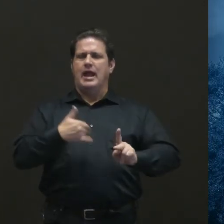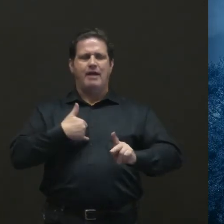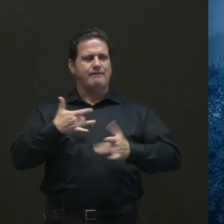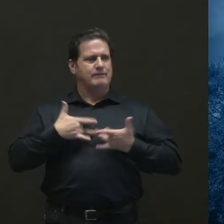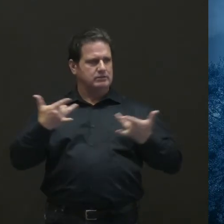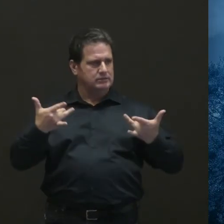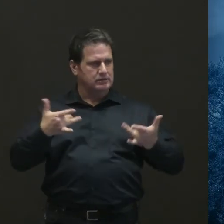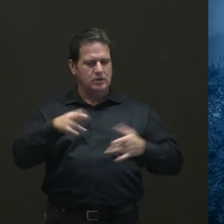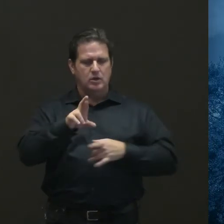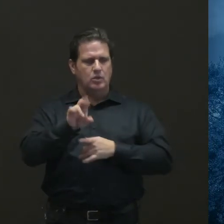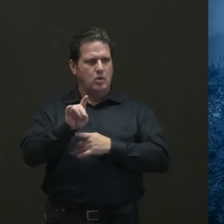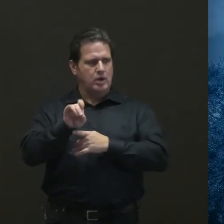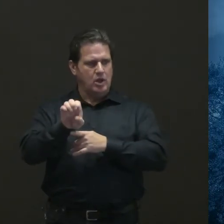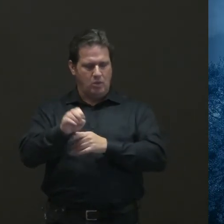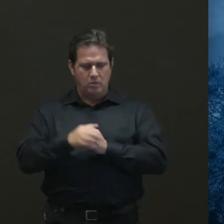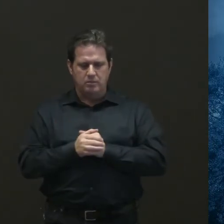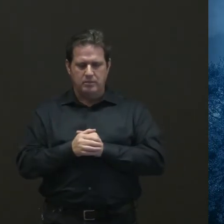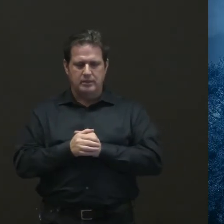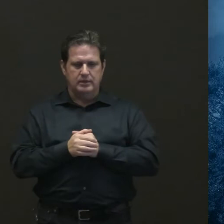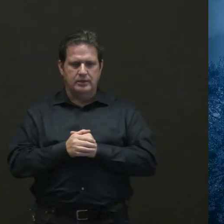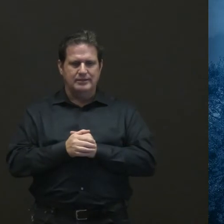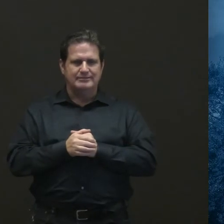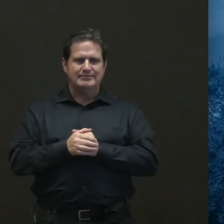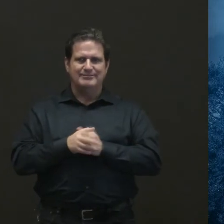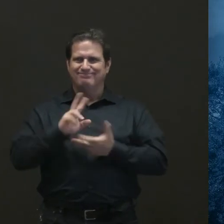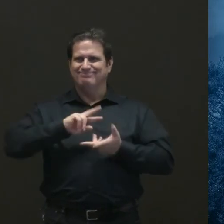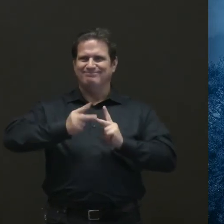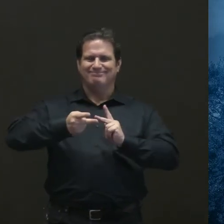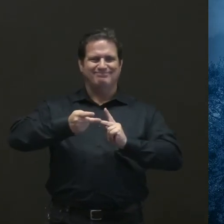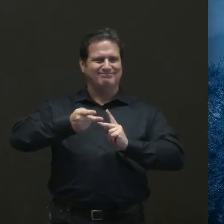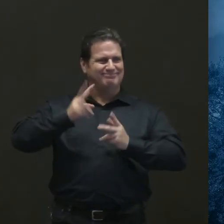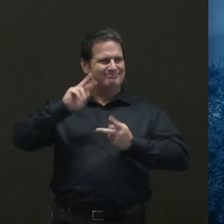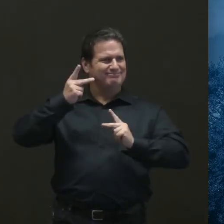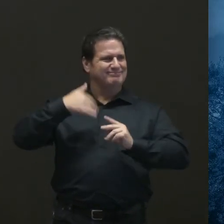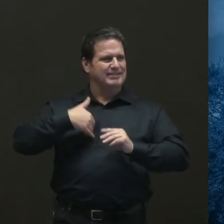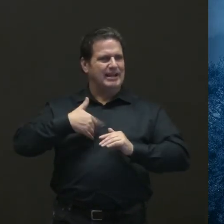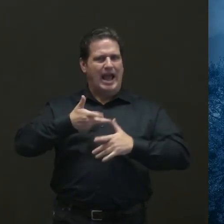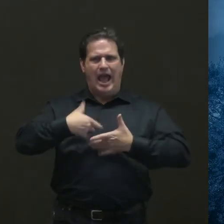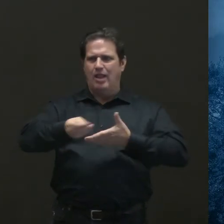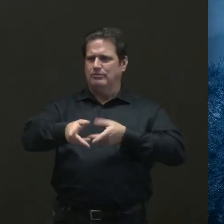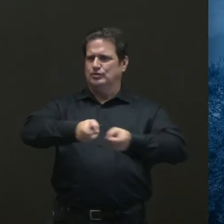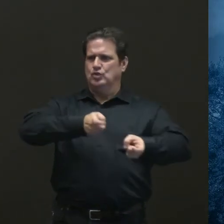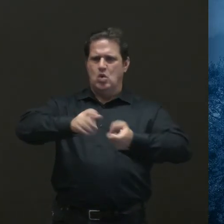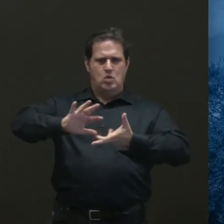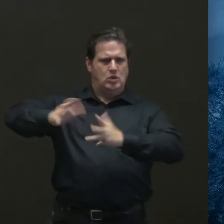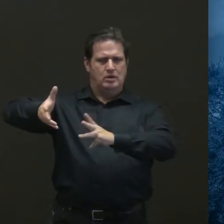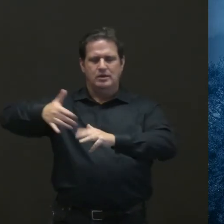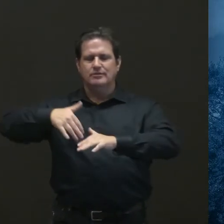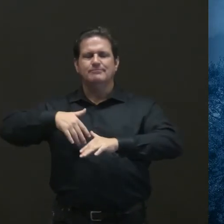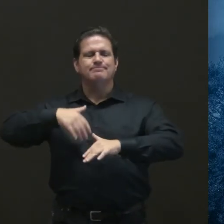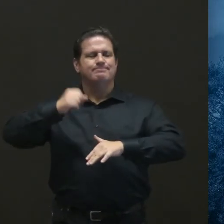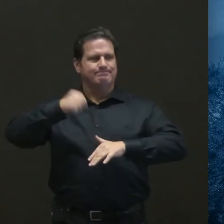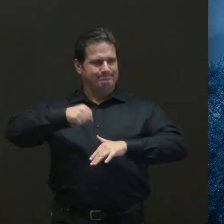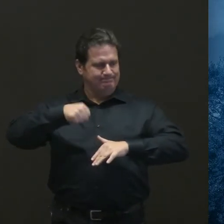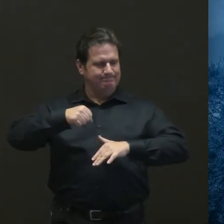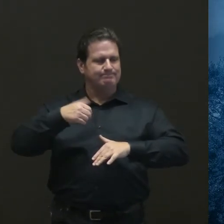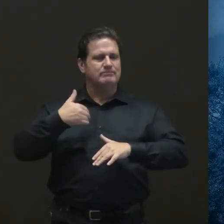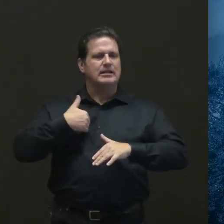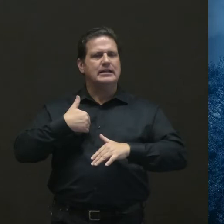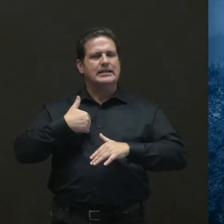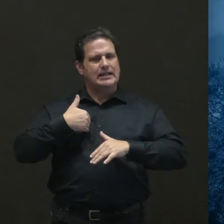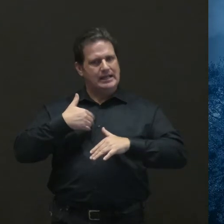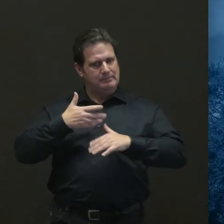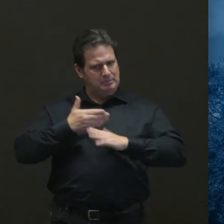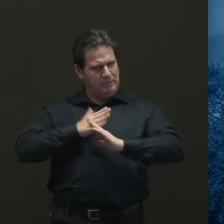event for misrepresenting it and for allowing it to get out of control. And yes, we've got to be able